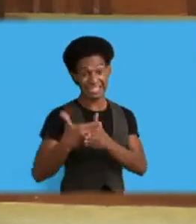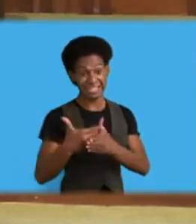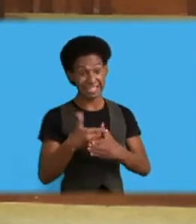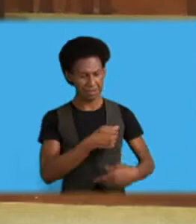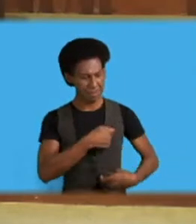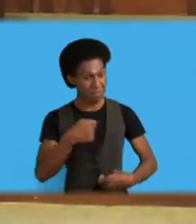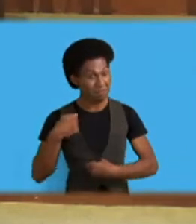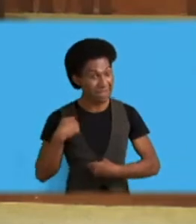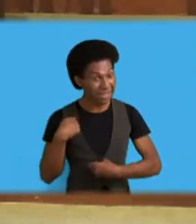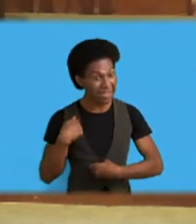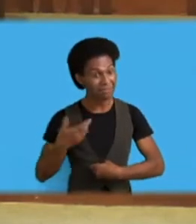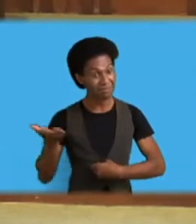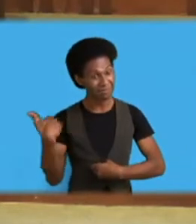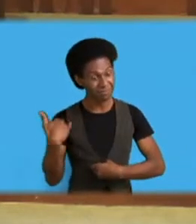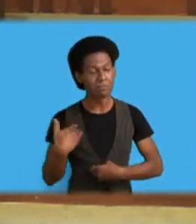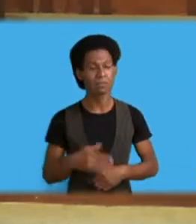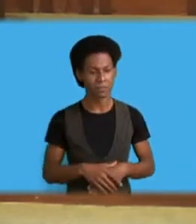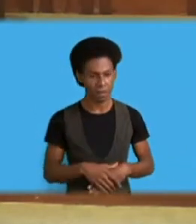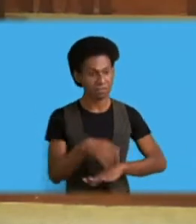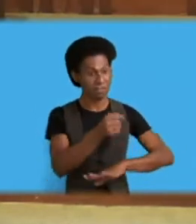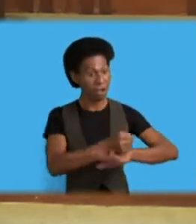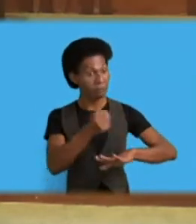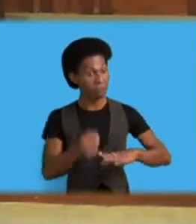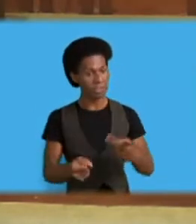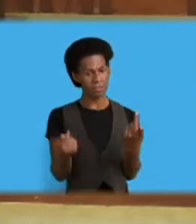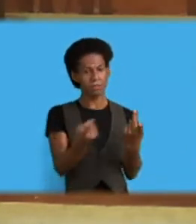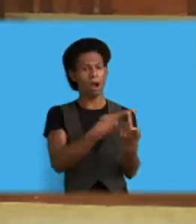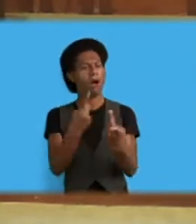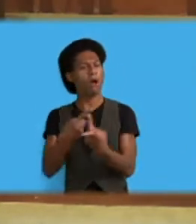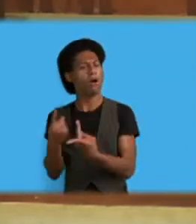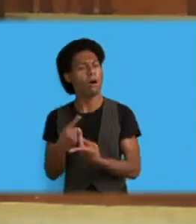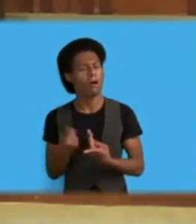Education undertook a series of reforms. Some of those